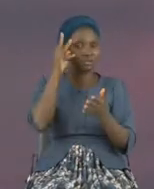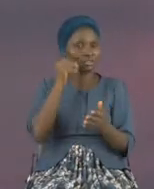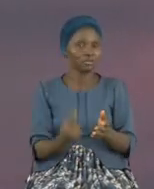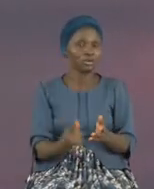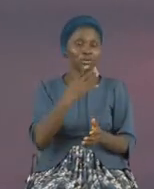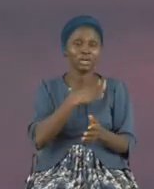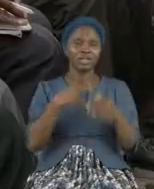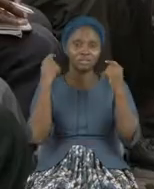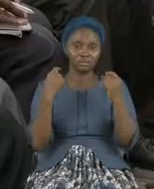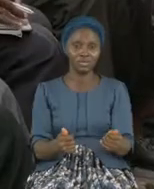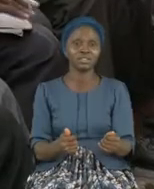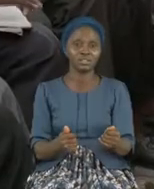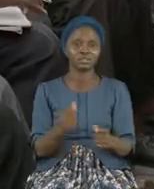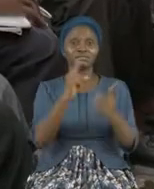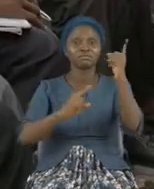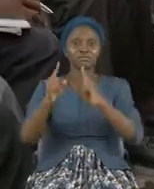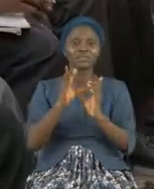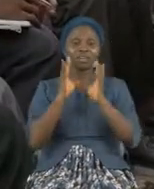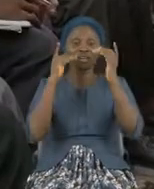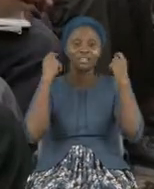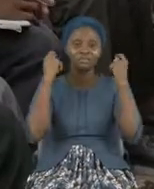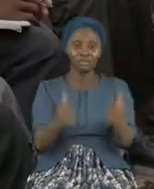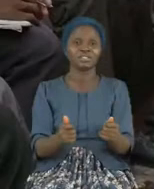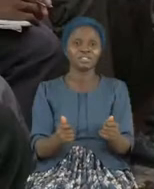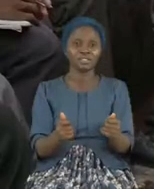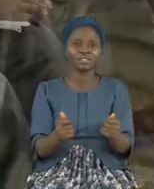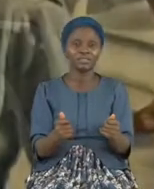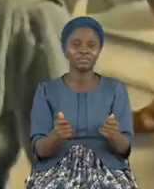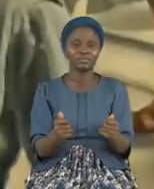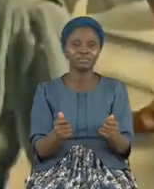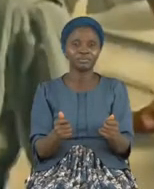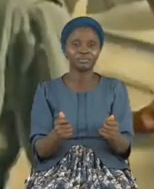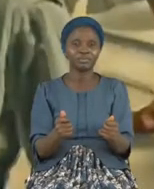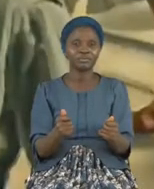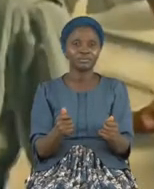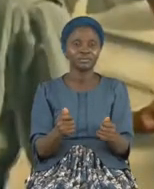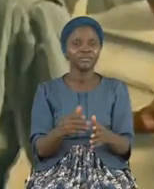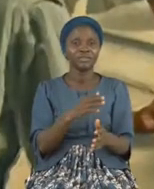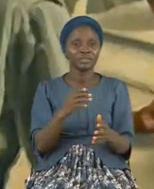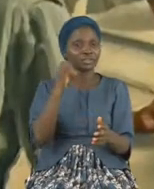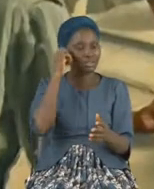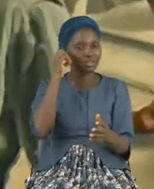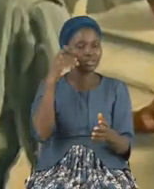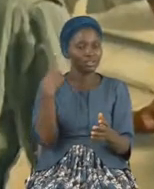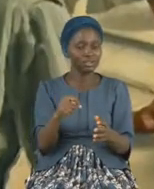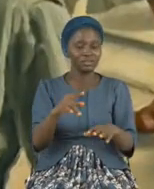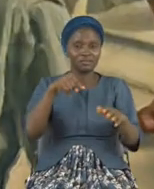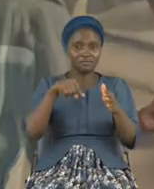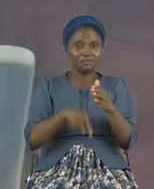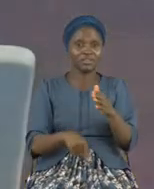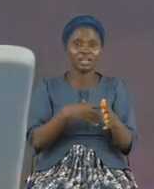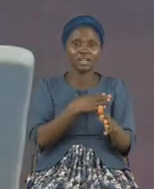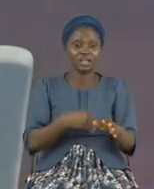help me shout immediately. Yeah. And immediately his feet and ankle bones received